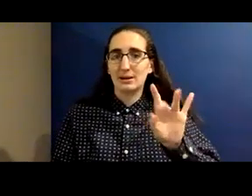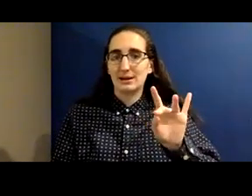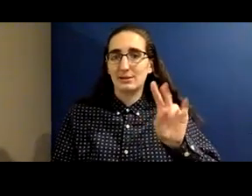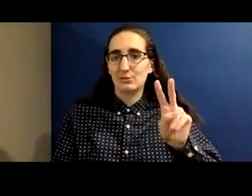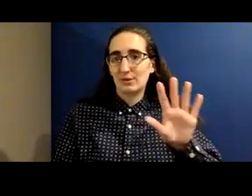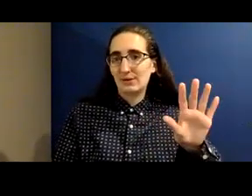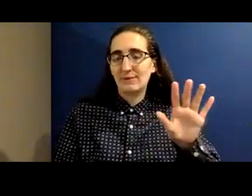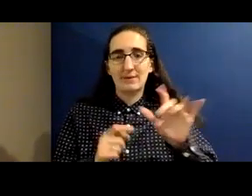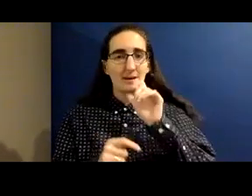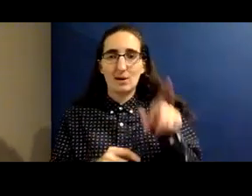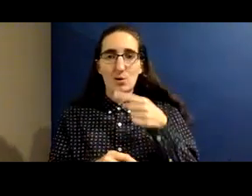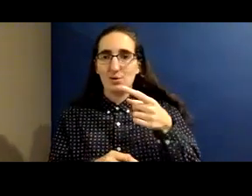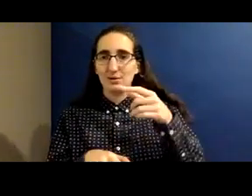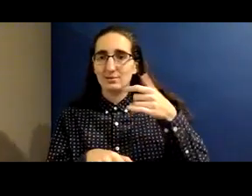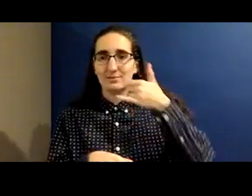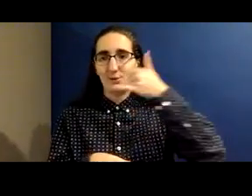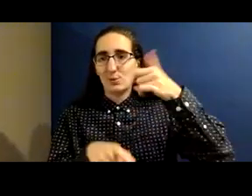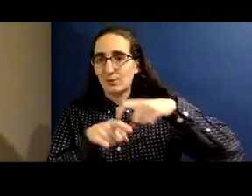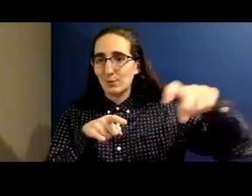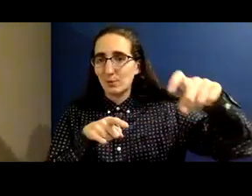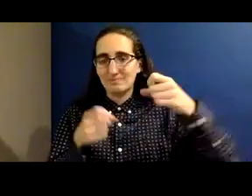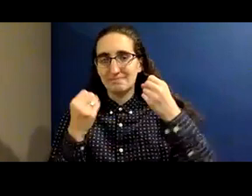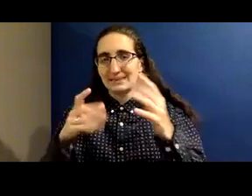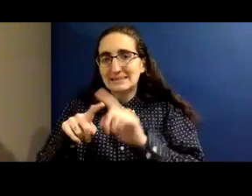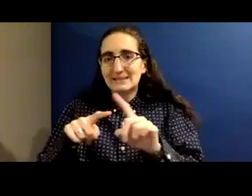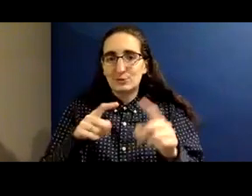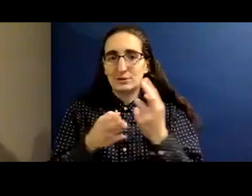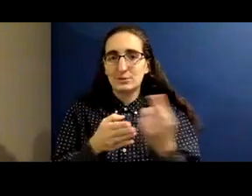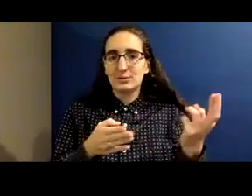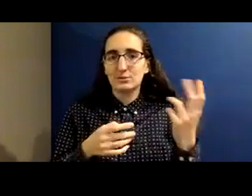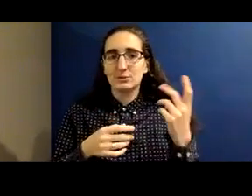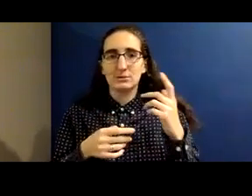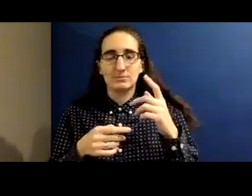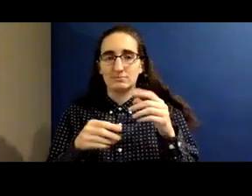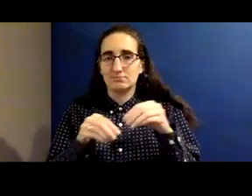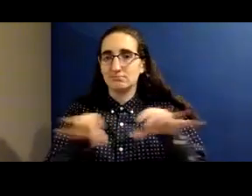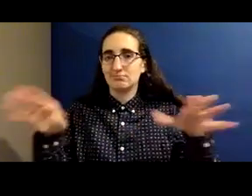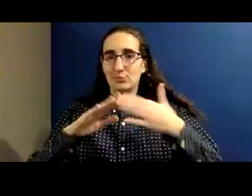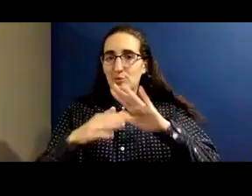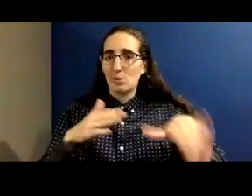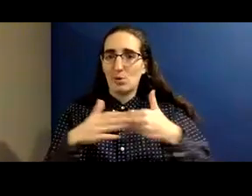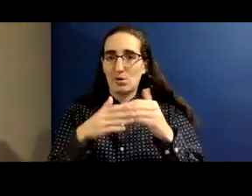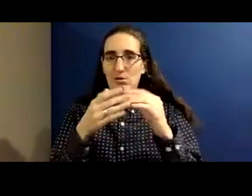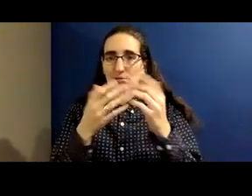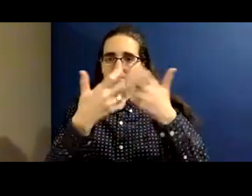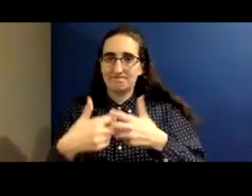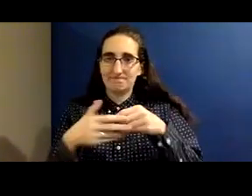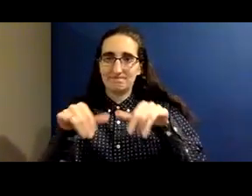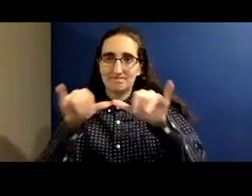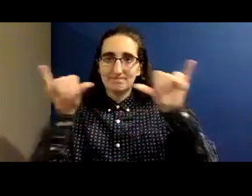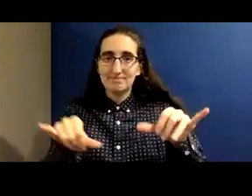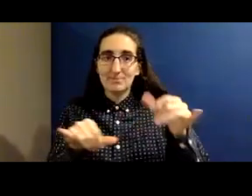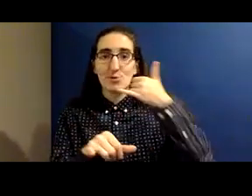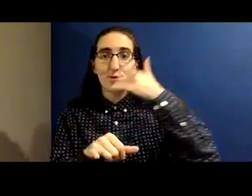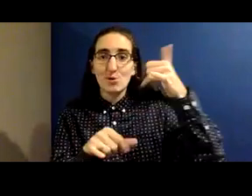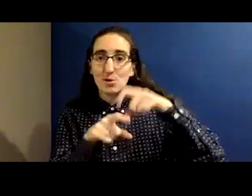1-844-493-8255. It's not just a phone number. There are many different resources throughout the community that are all linked together in the system. Calling this